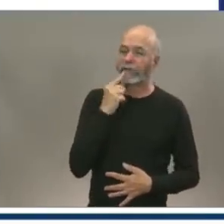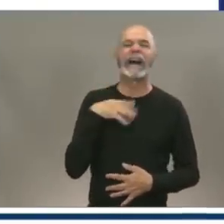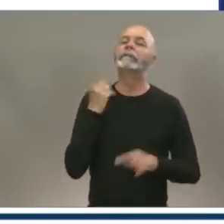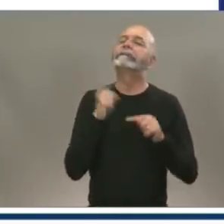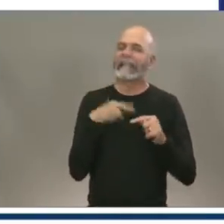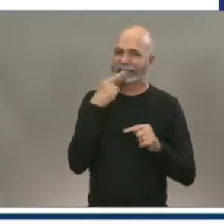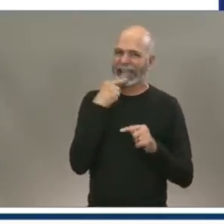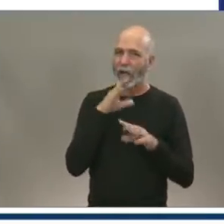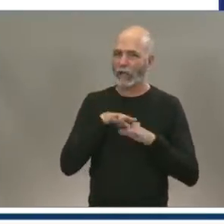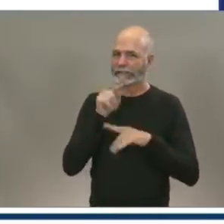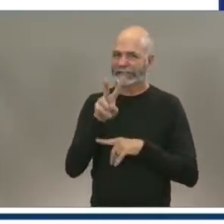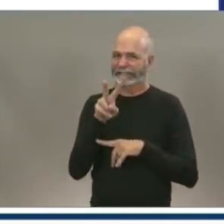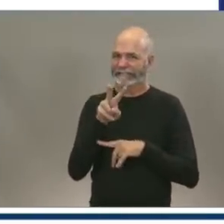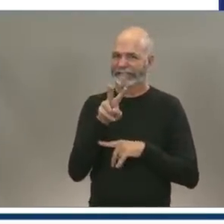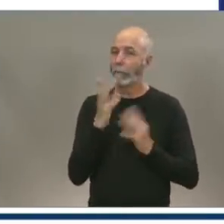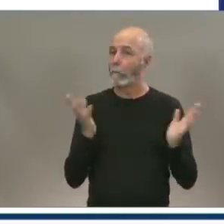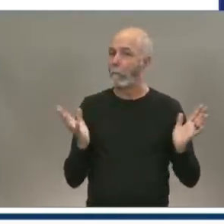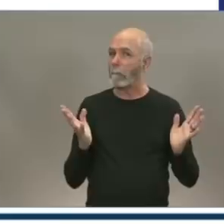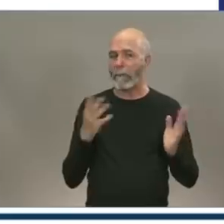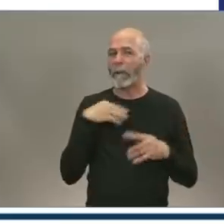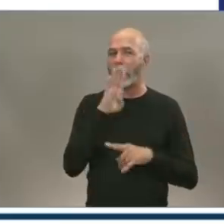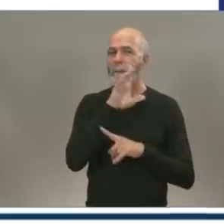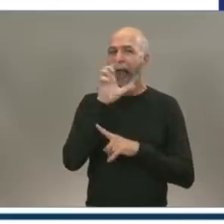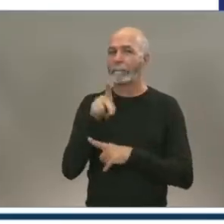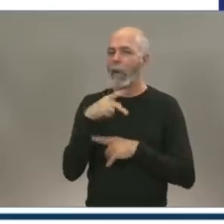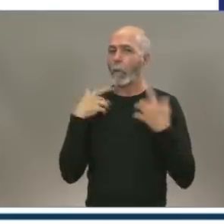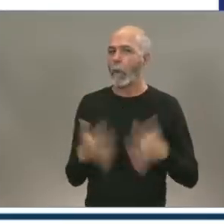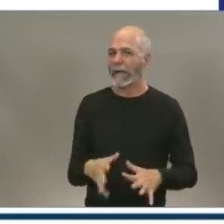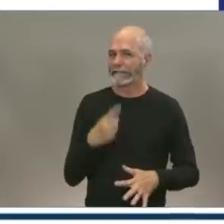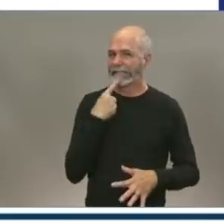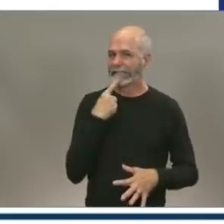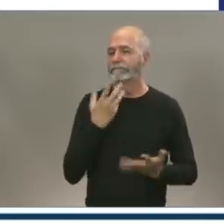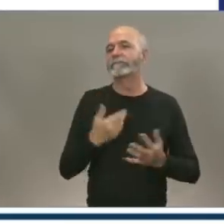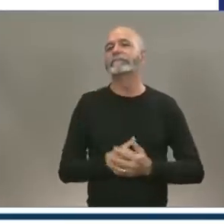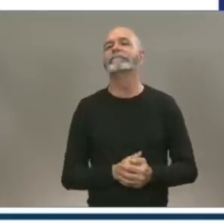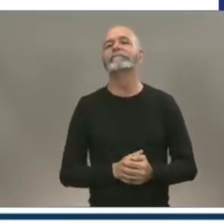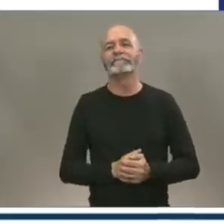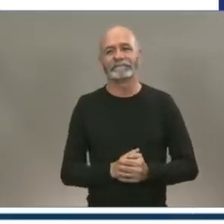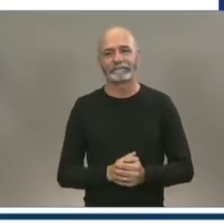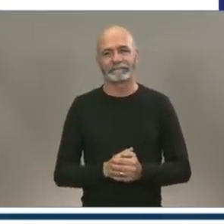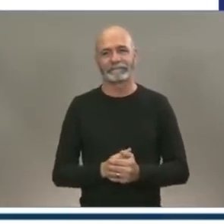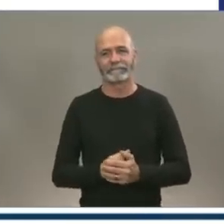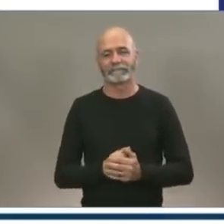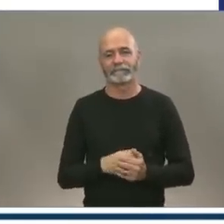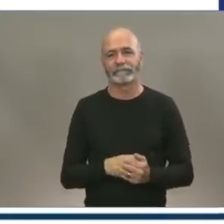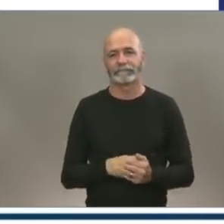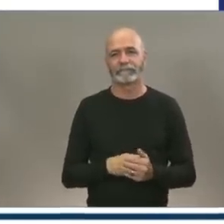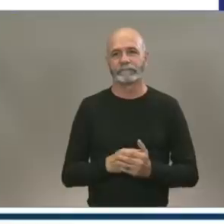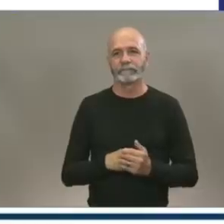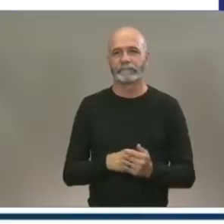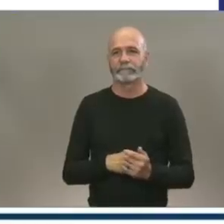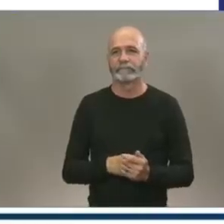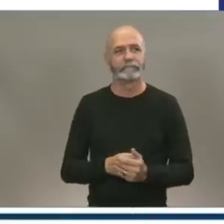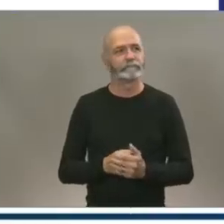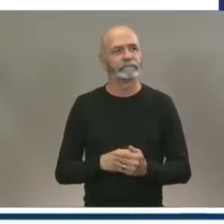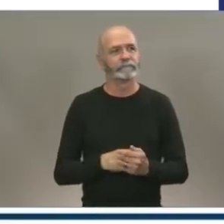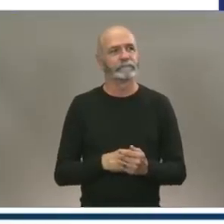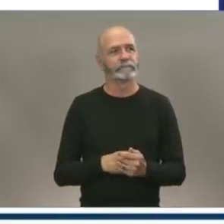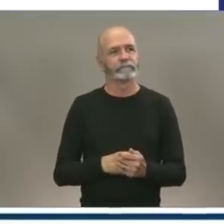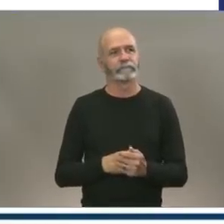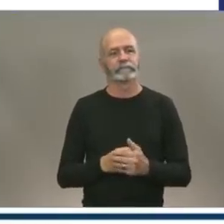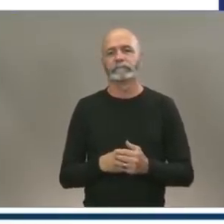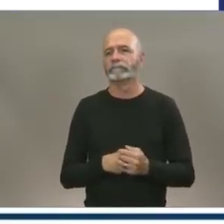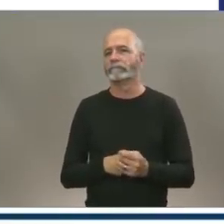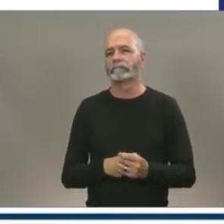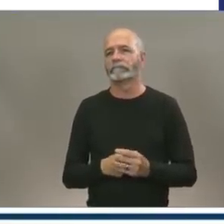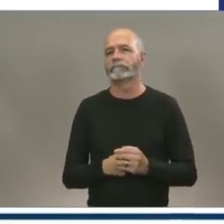We'll take one final question in the room. Did the Burton Ettinger Elementary School open up as planned today? That's my understanding from